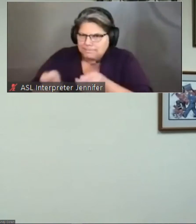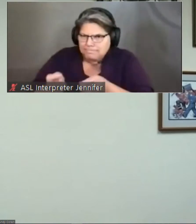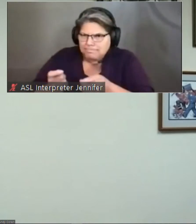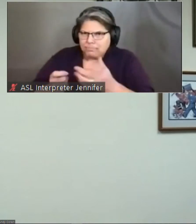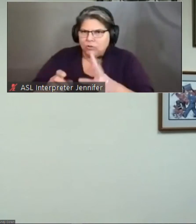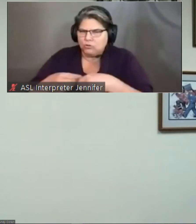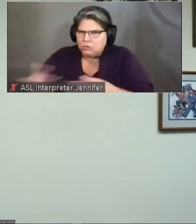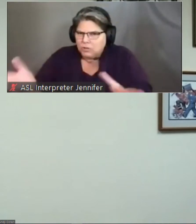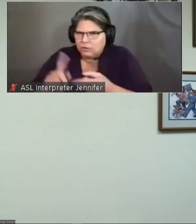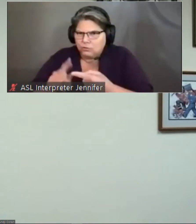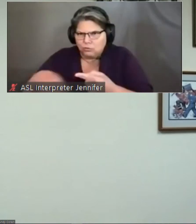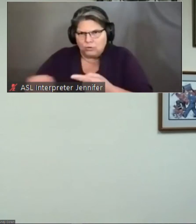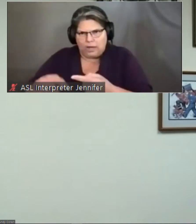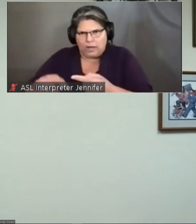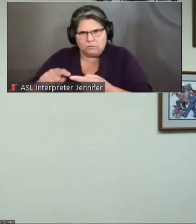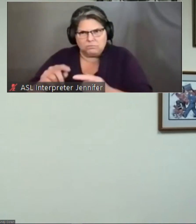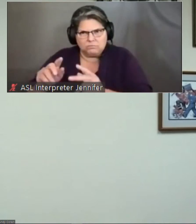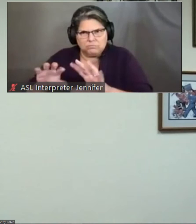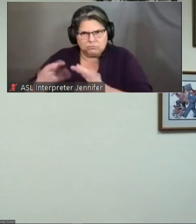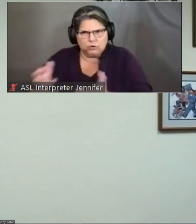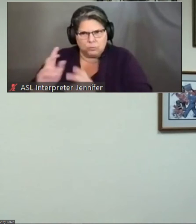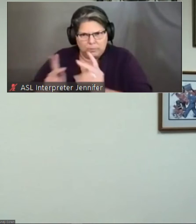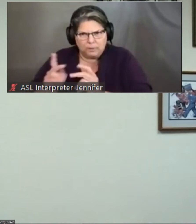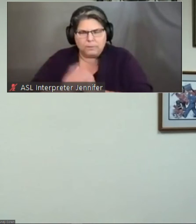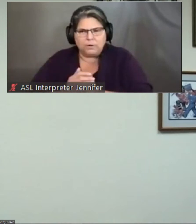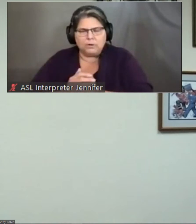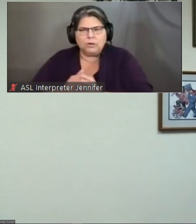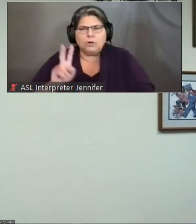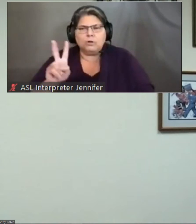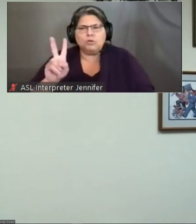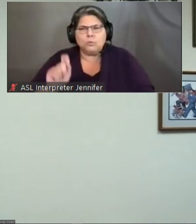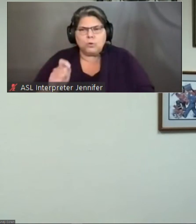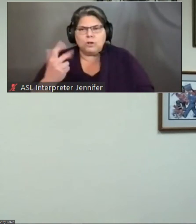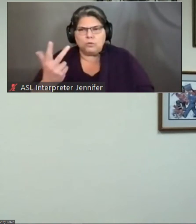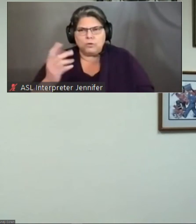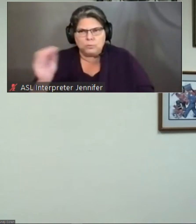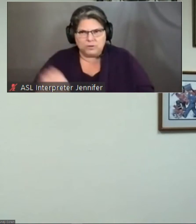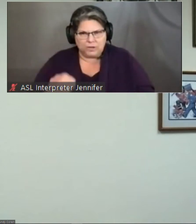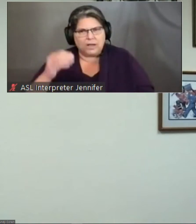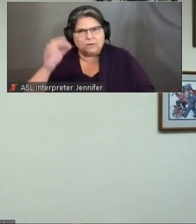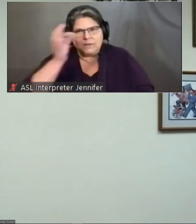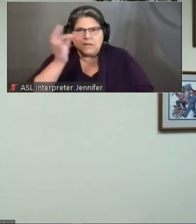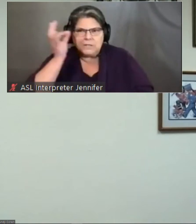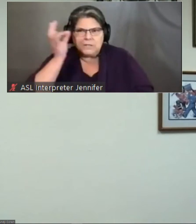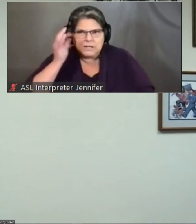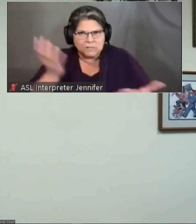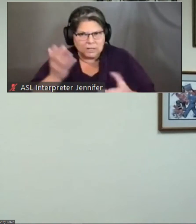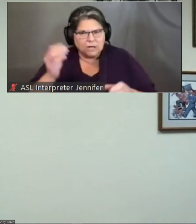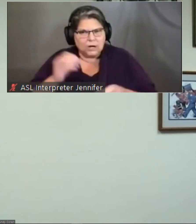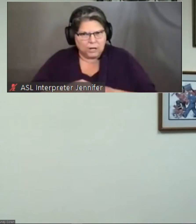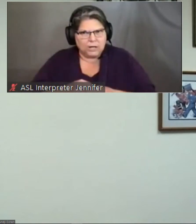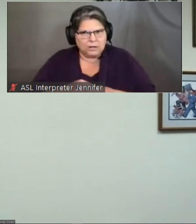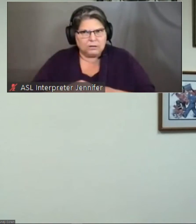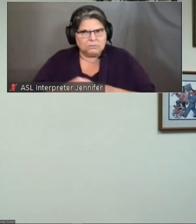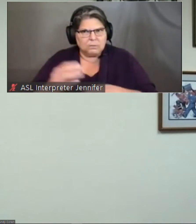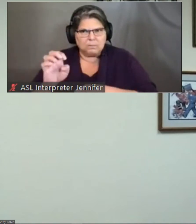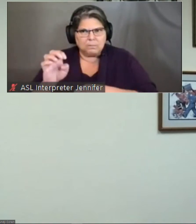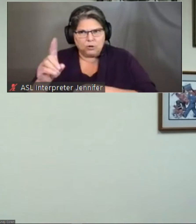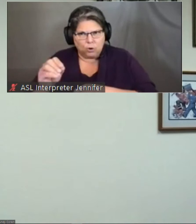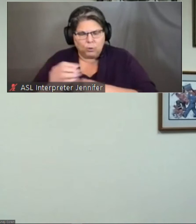this population. 2.3% of American Indians in Mendocino County have been vaccinated